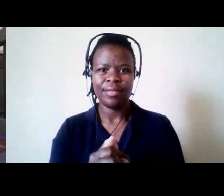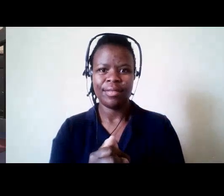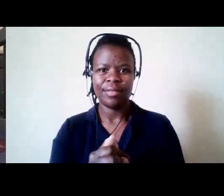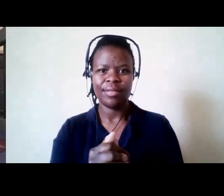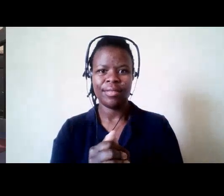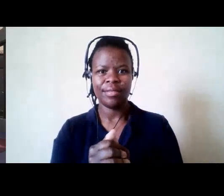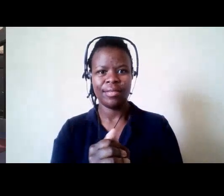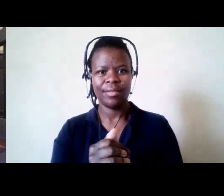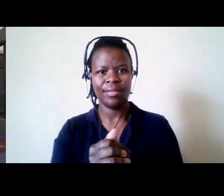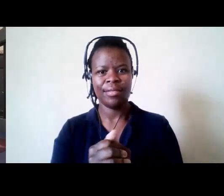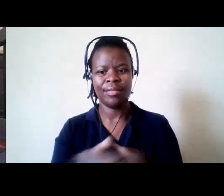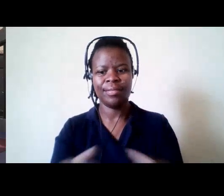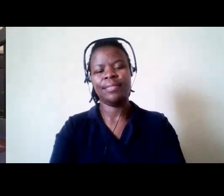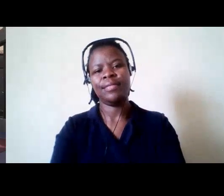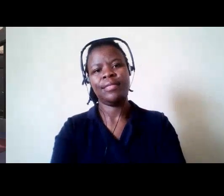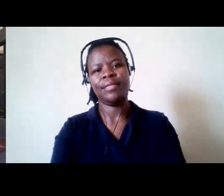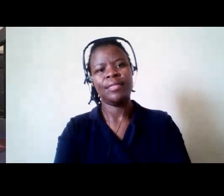And